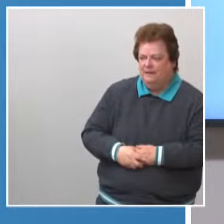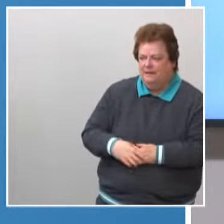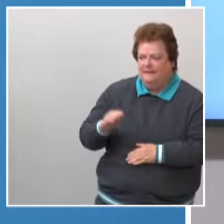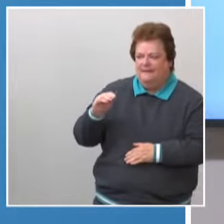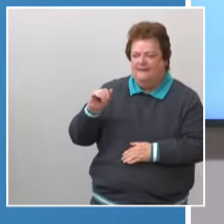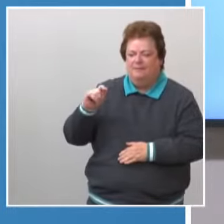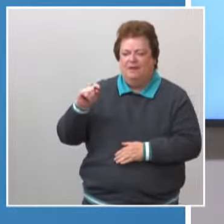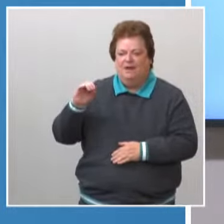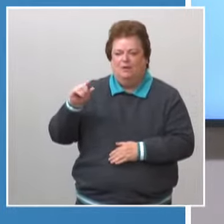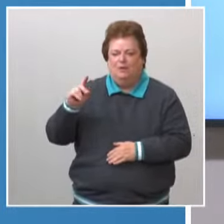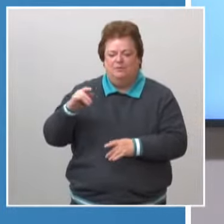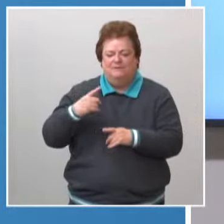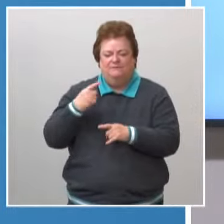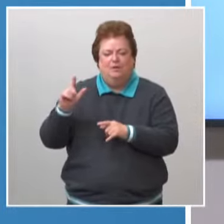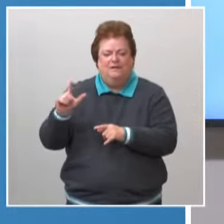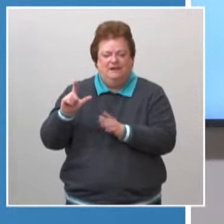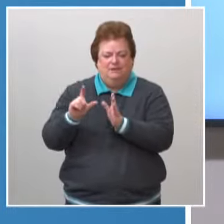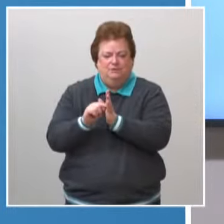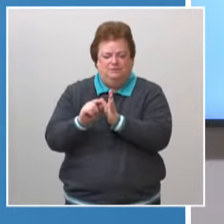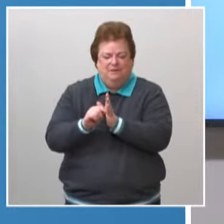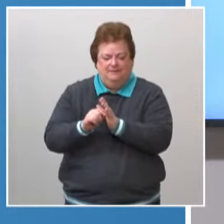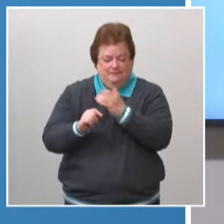Pat, it's Ed Brenning with the Journal Star.